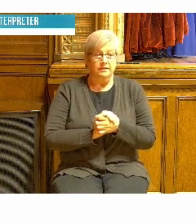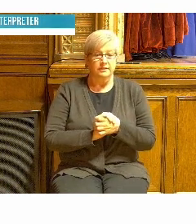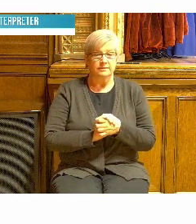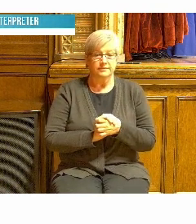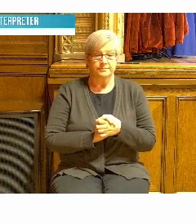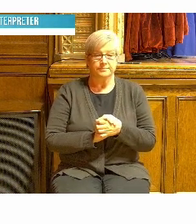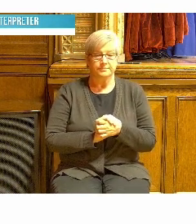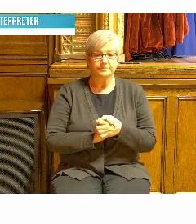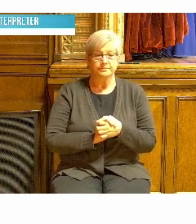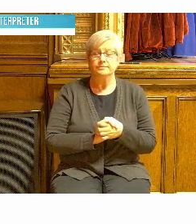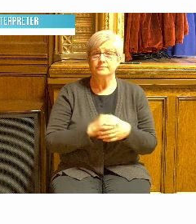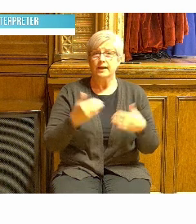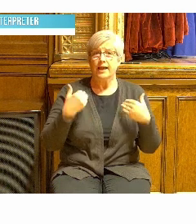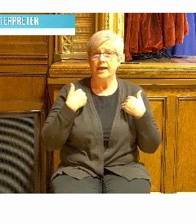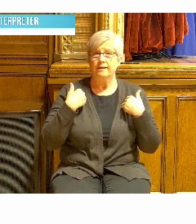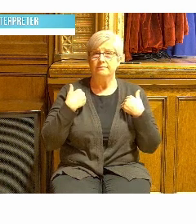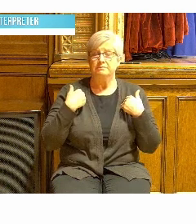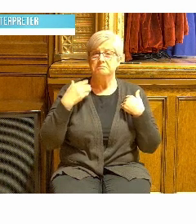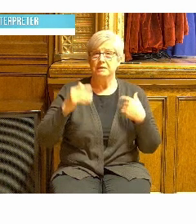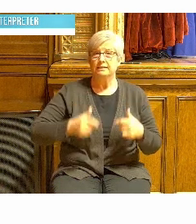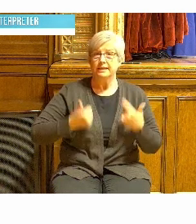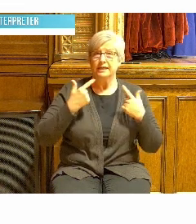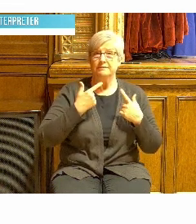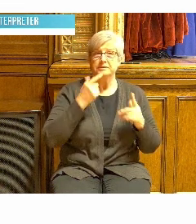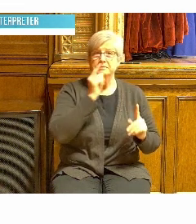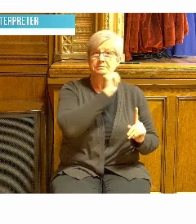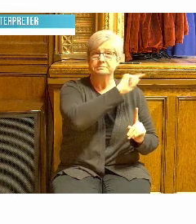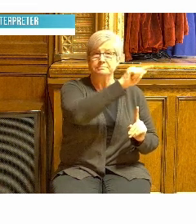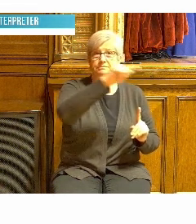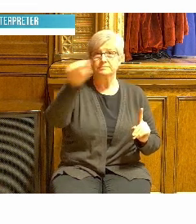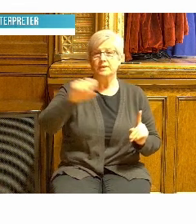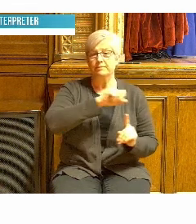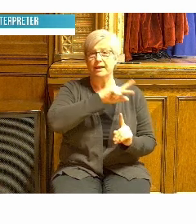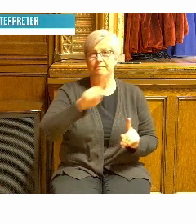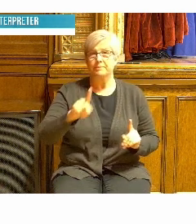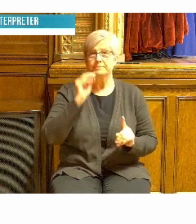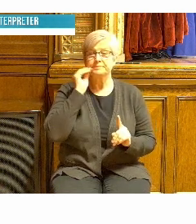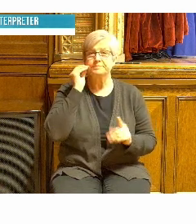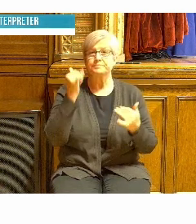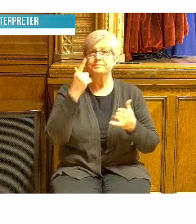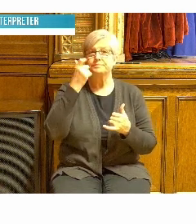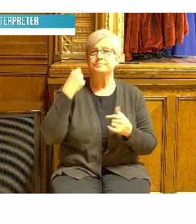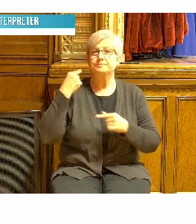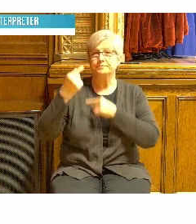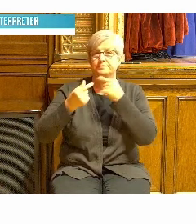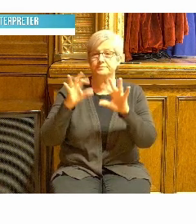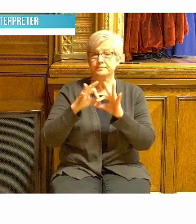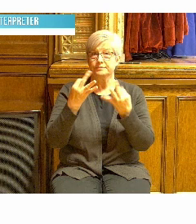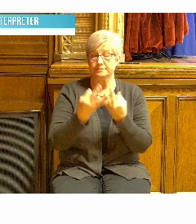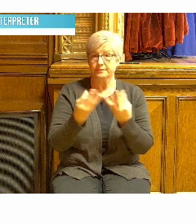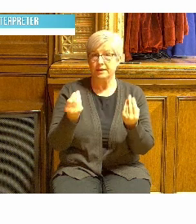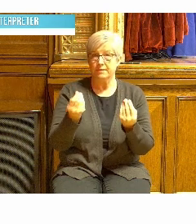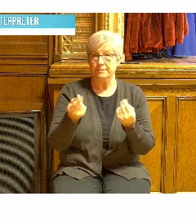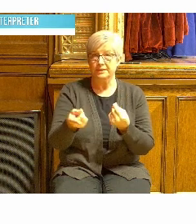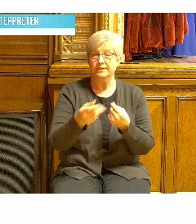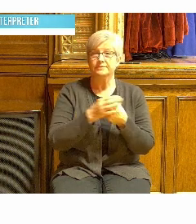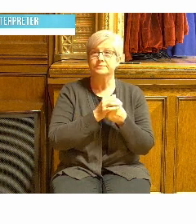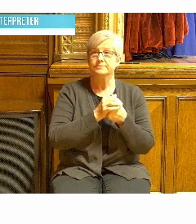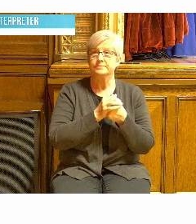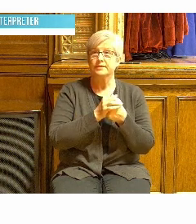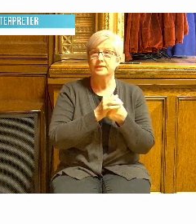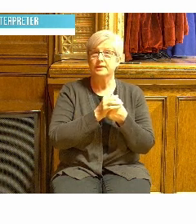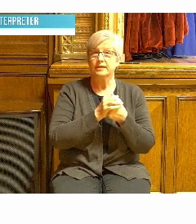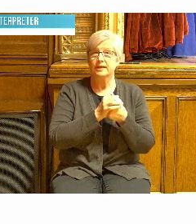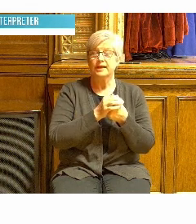I've lived in other cities, I'm back there now because I inherited that family property.